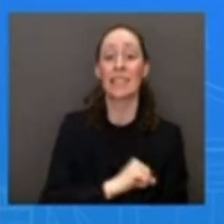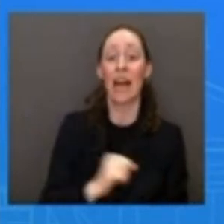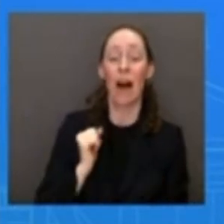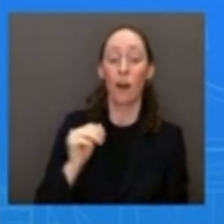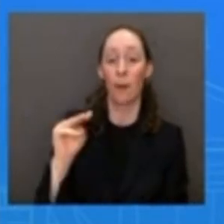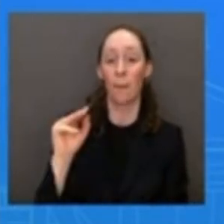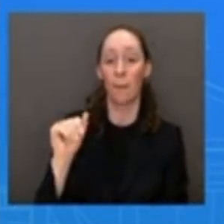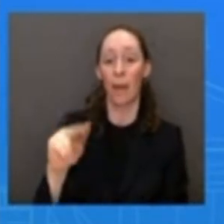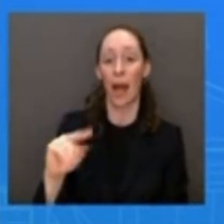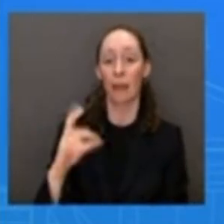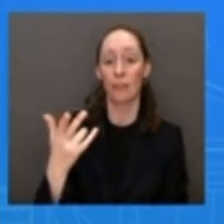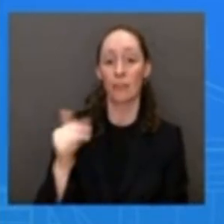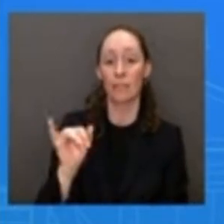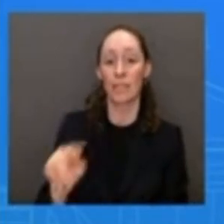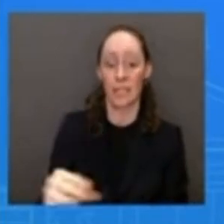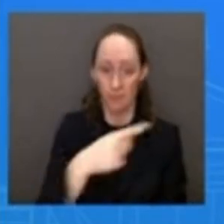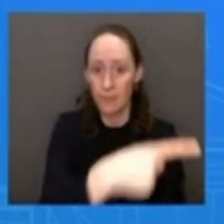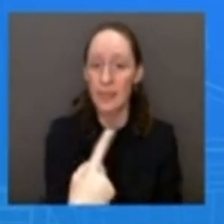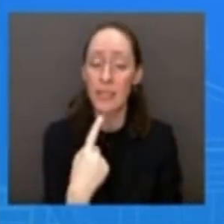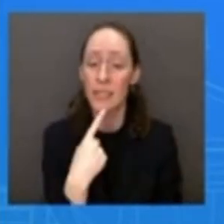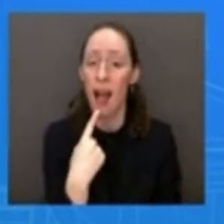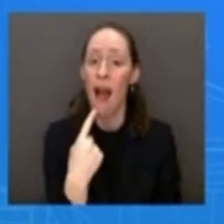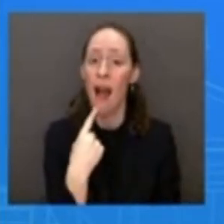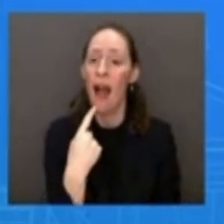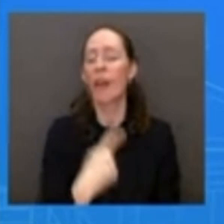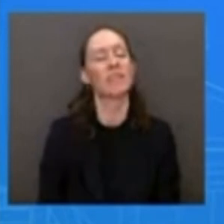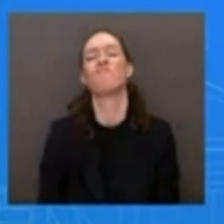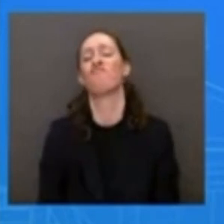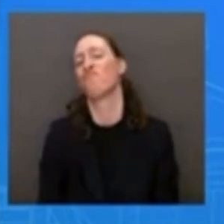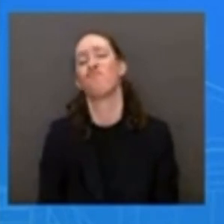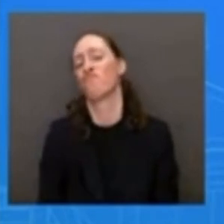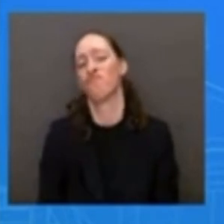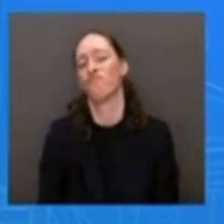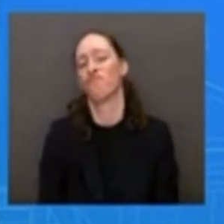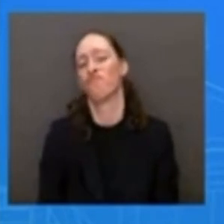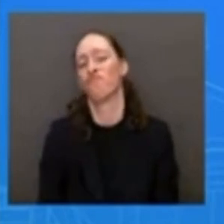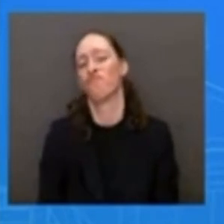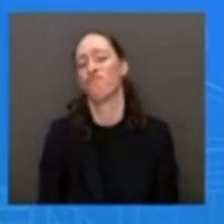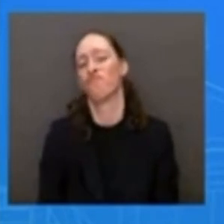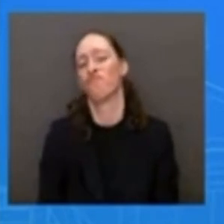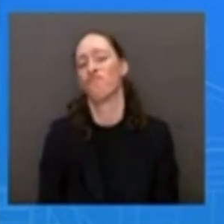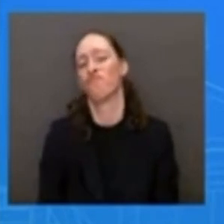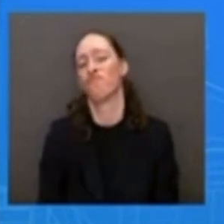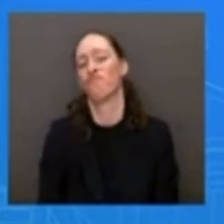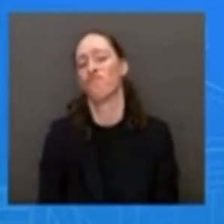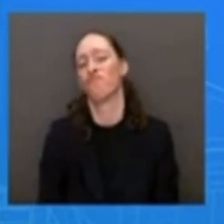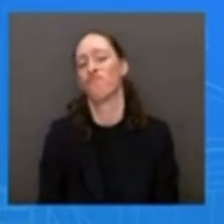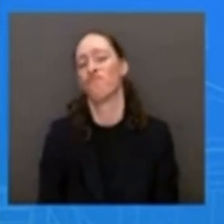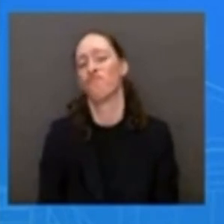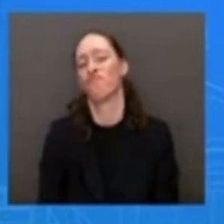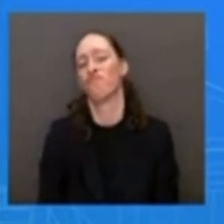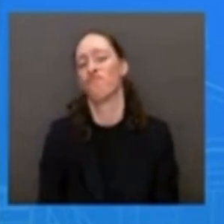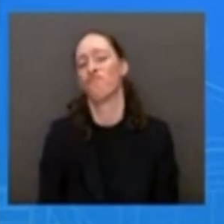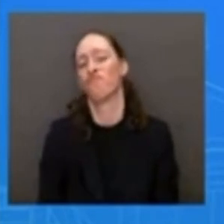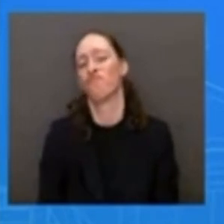the IRS. So let me first say that our relationship, the president